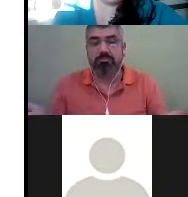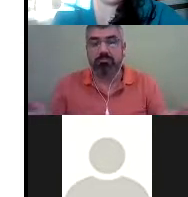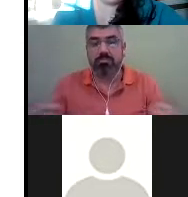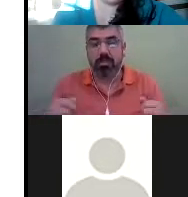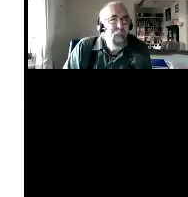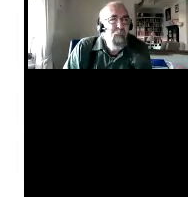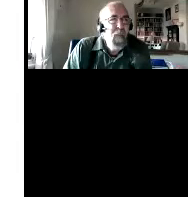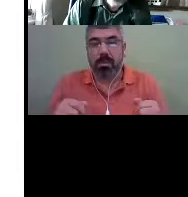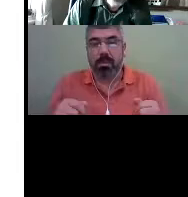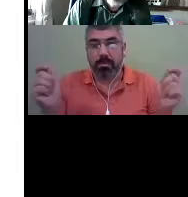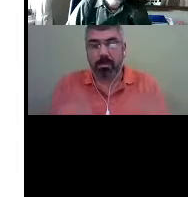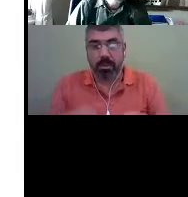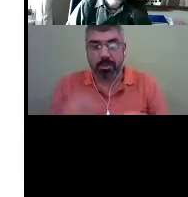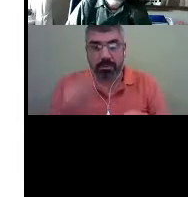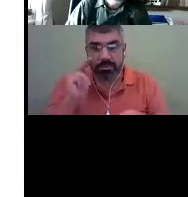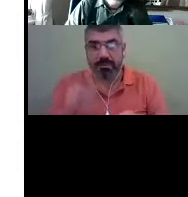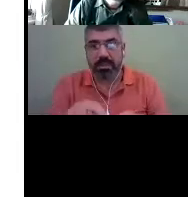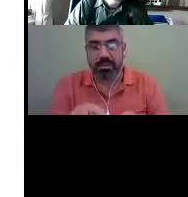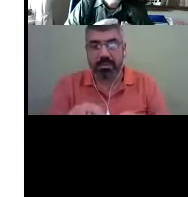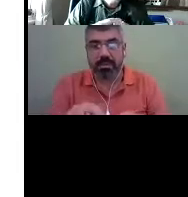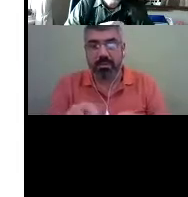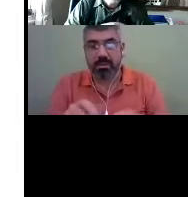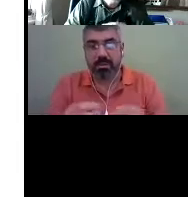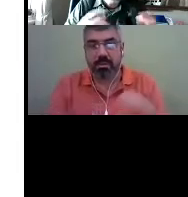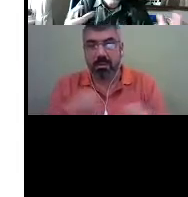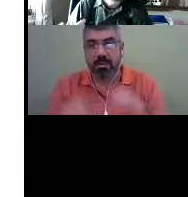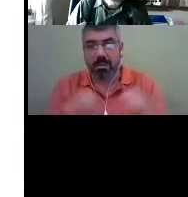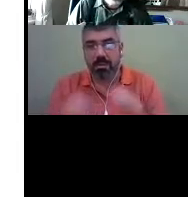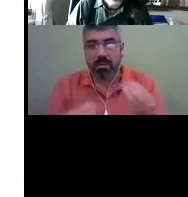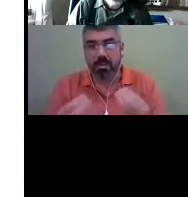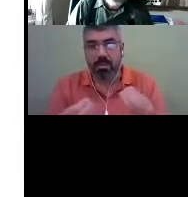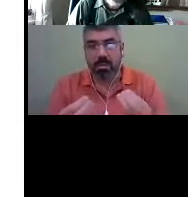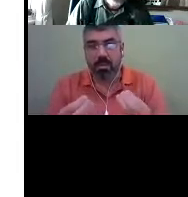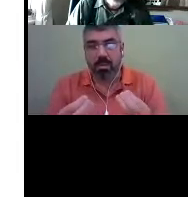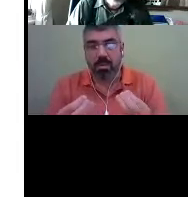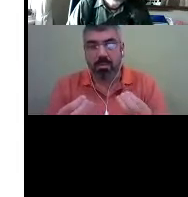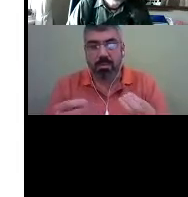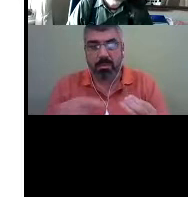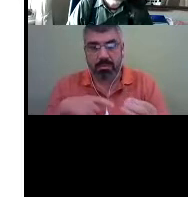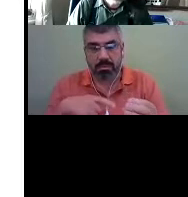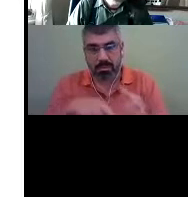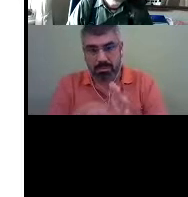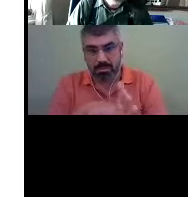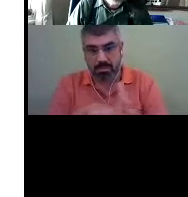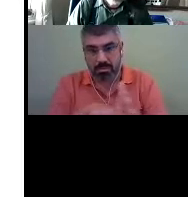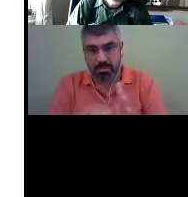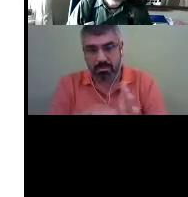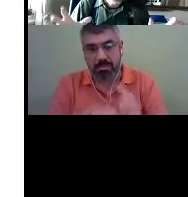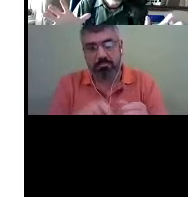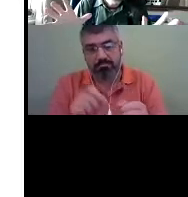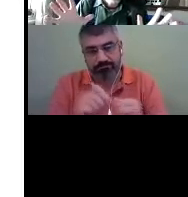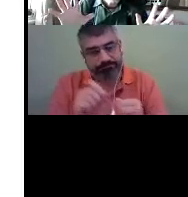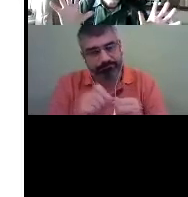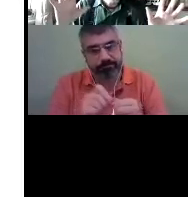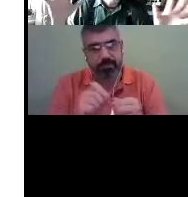built prisons and large conscripted armies, and particularly prisons where you had all